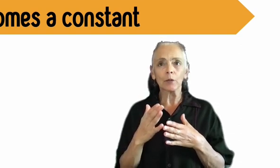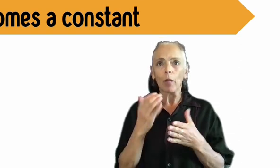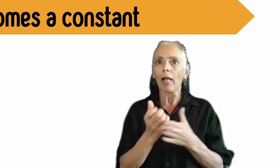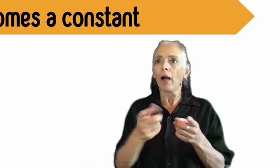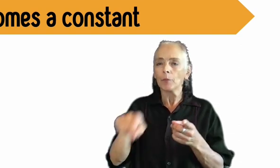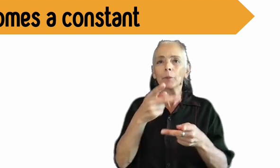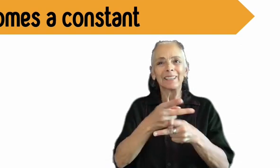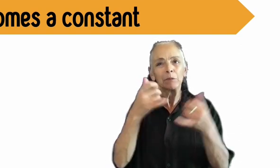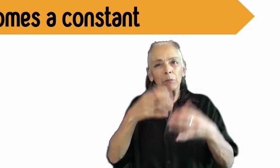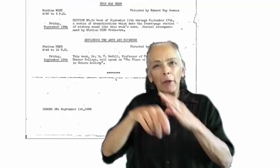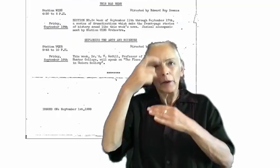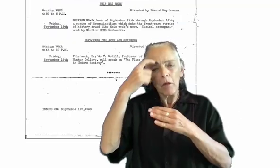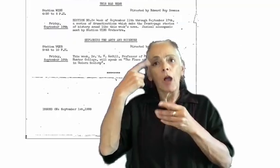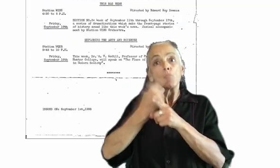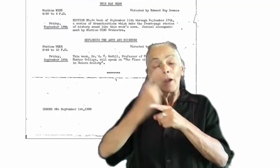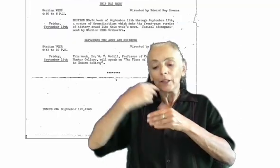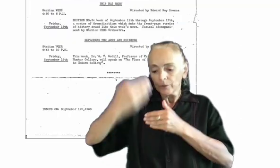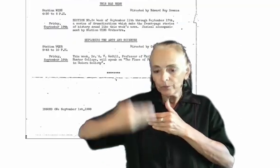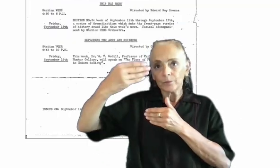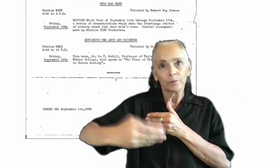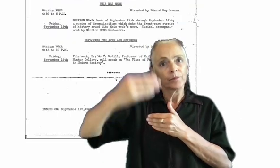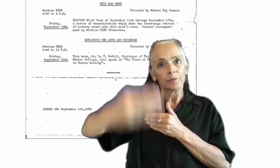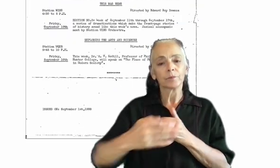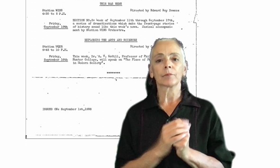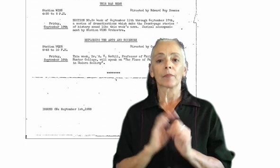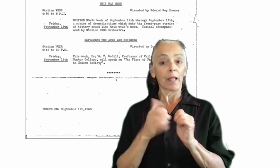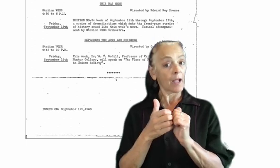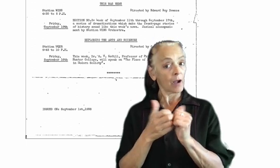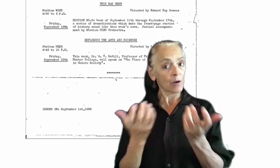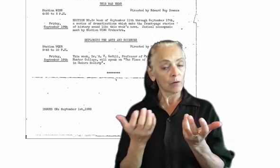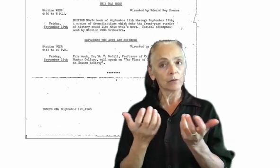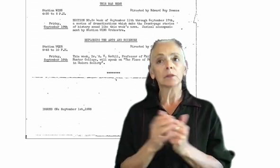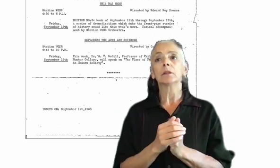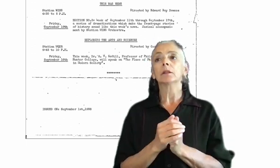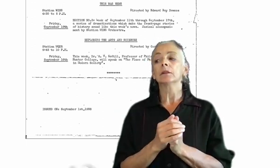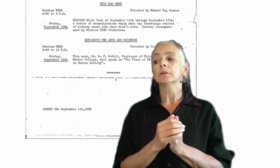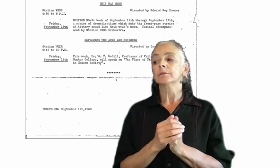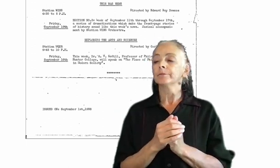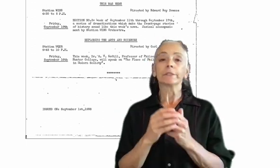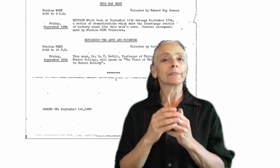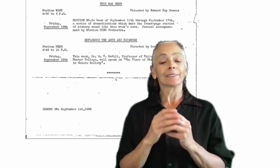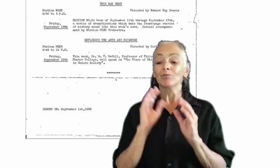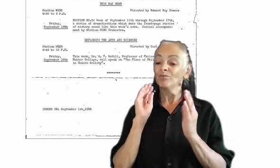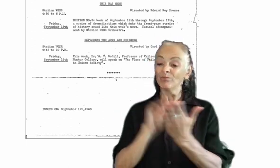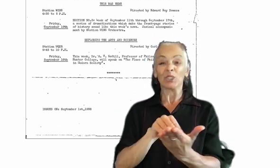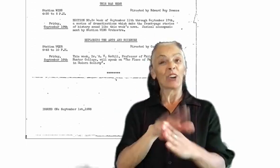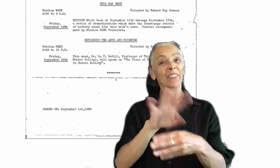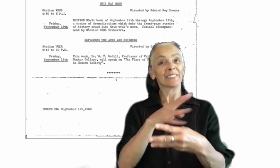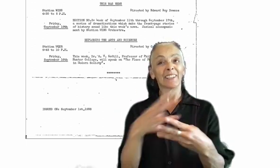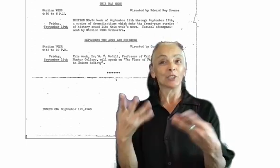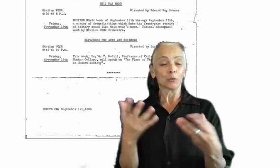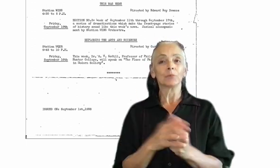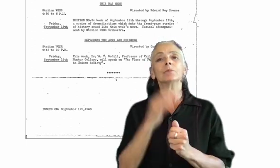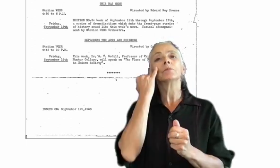at a regular cadence so how do you do it all you have to do is get it on the schedule let's say